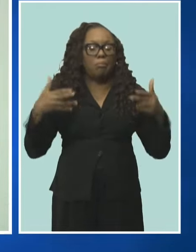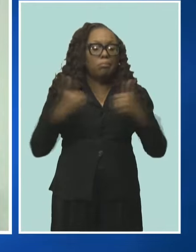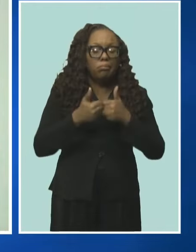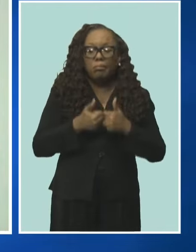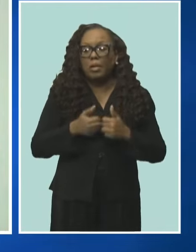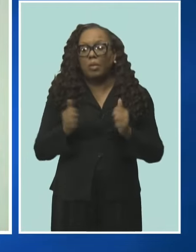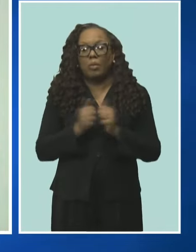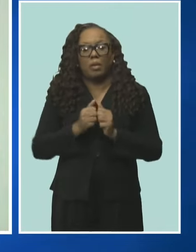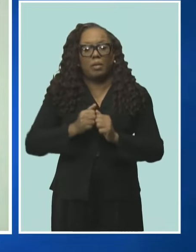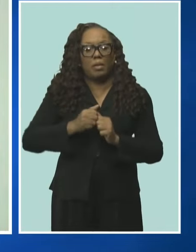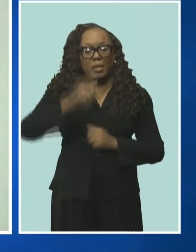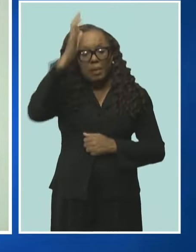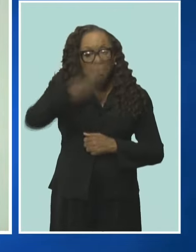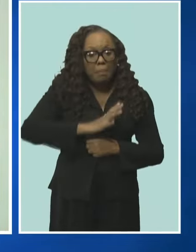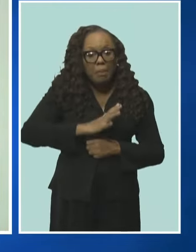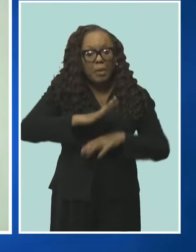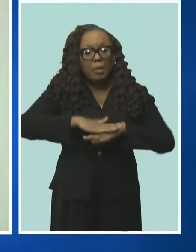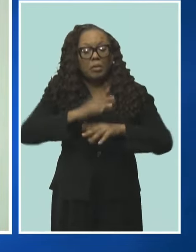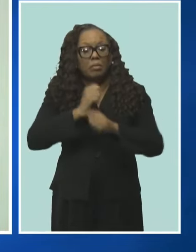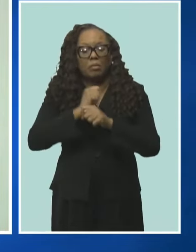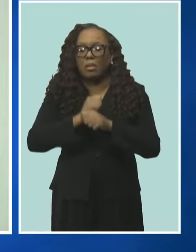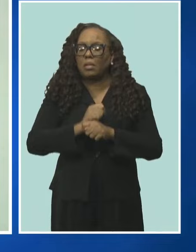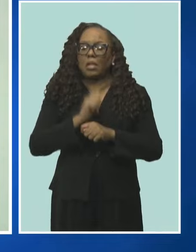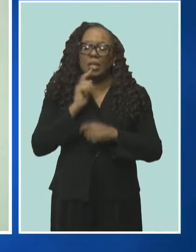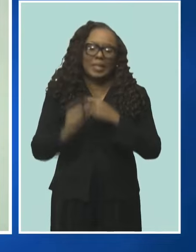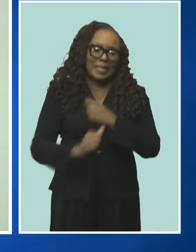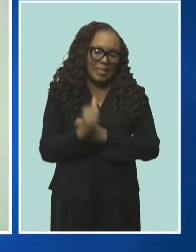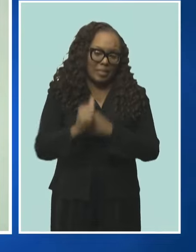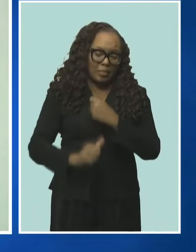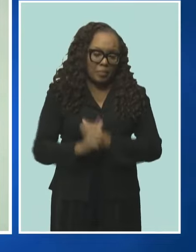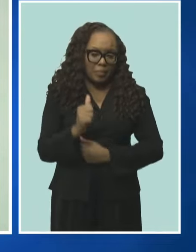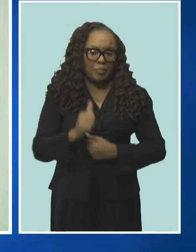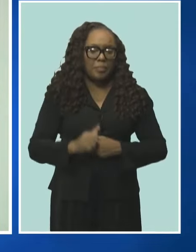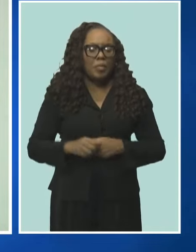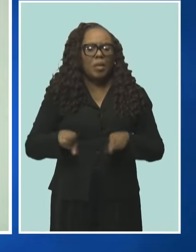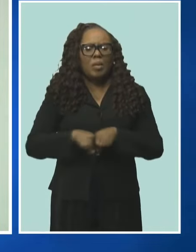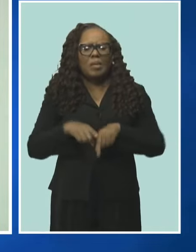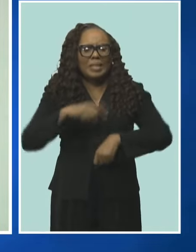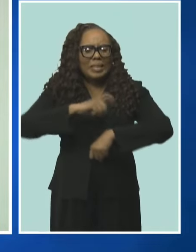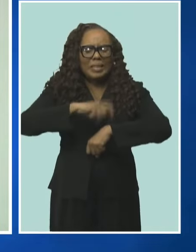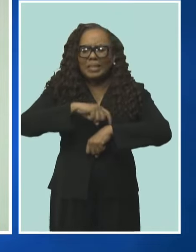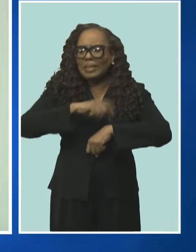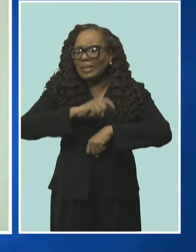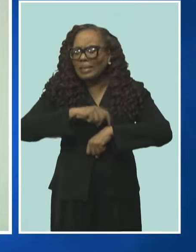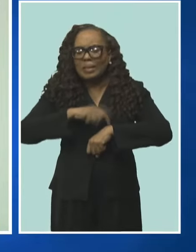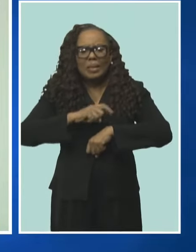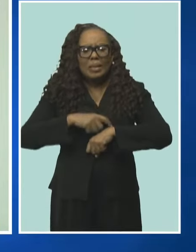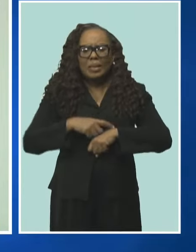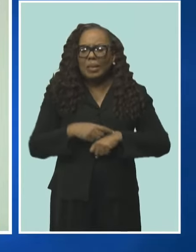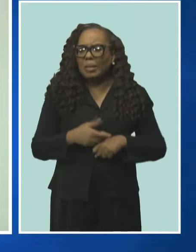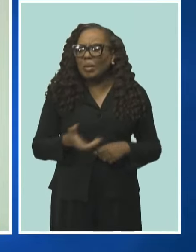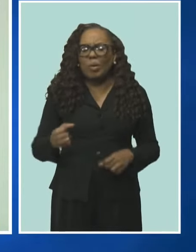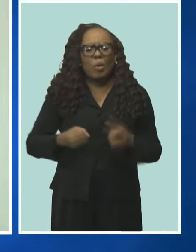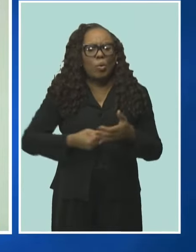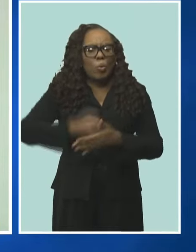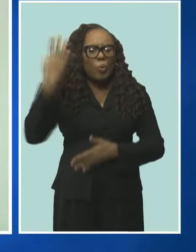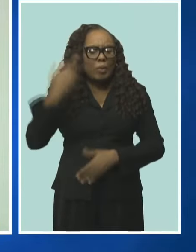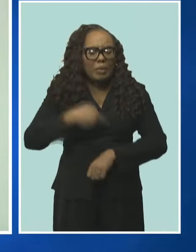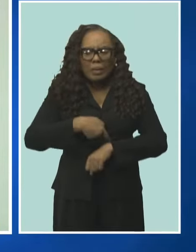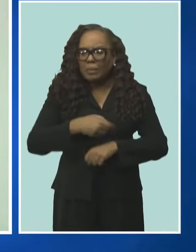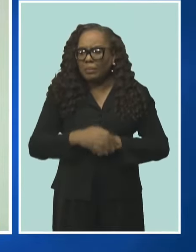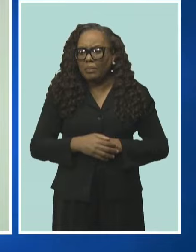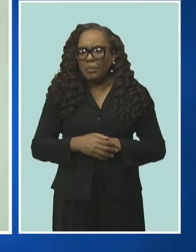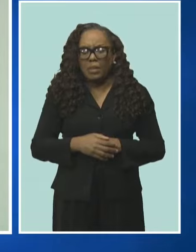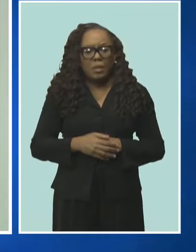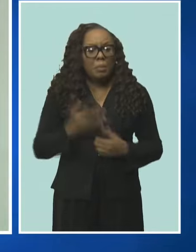on the truck, or the public is always in danger. And it also takes up our time because we could be addressing something that is more important or something that is